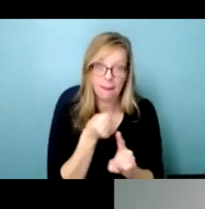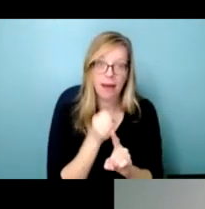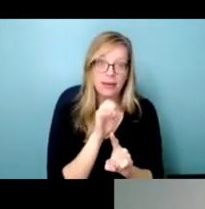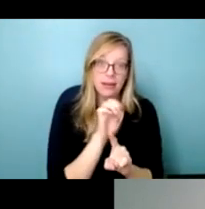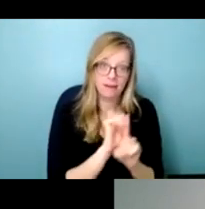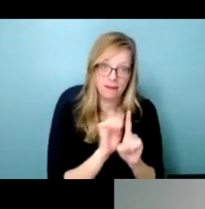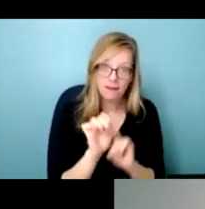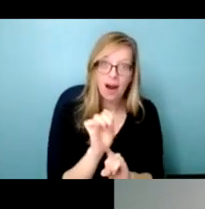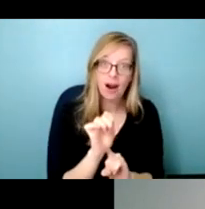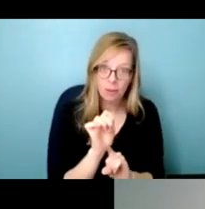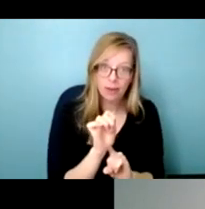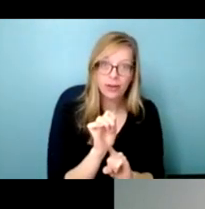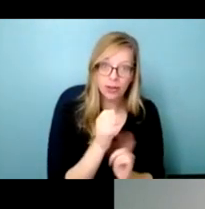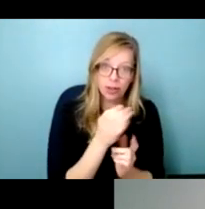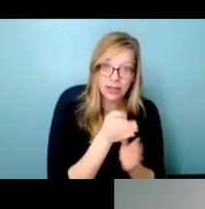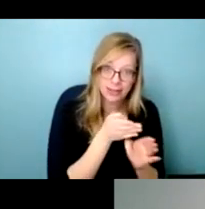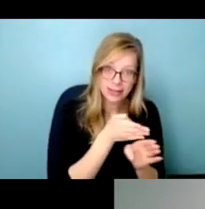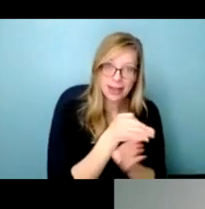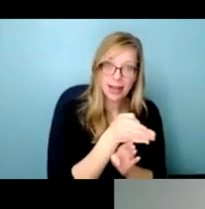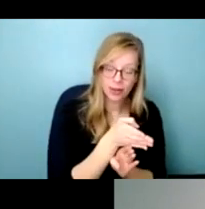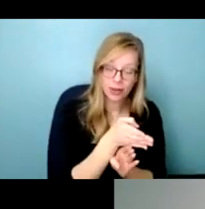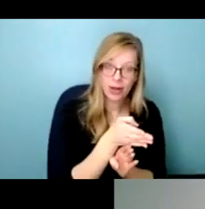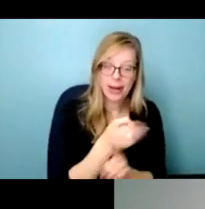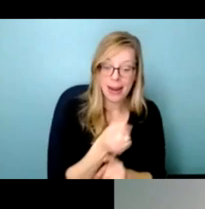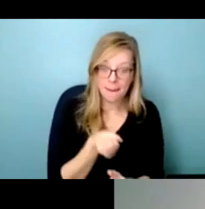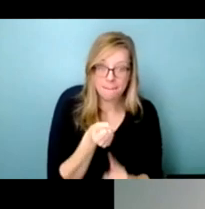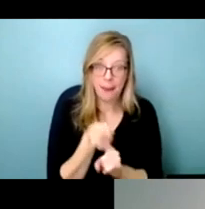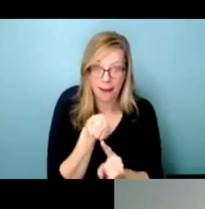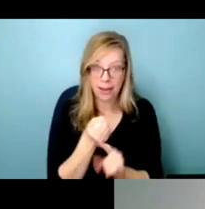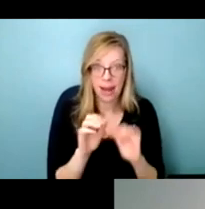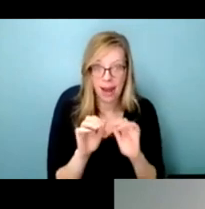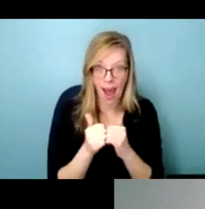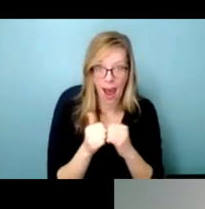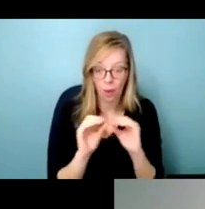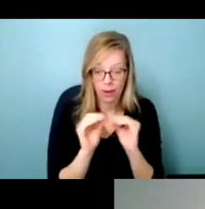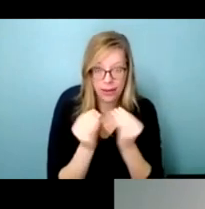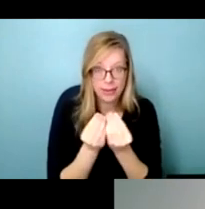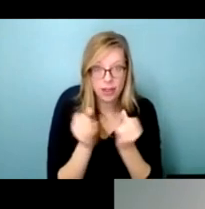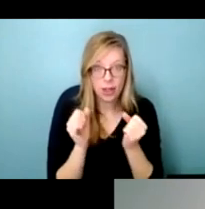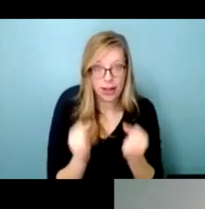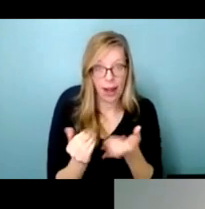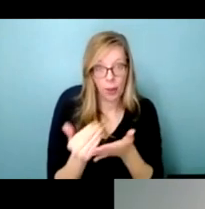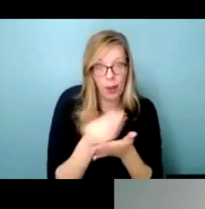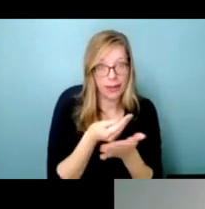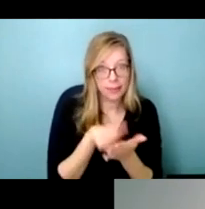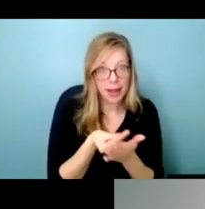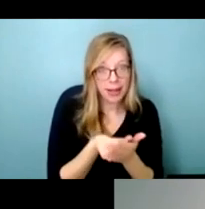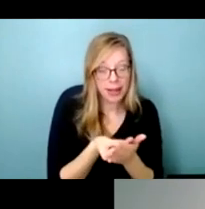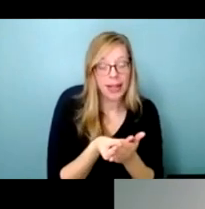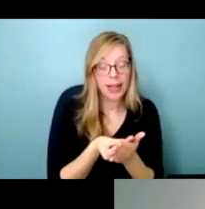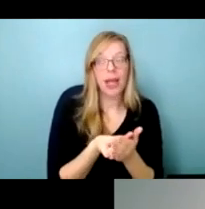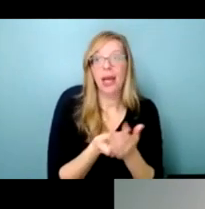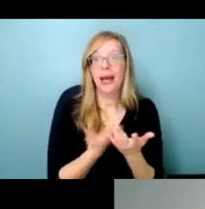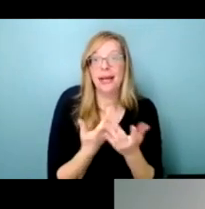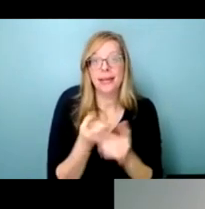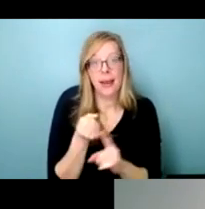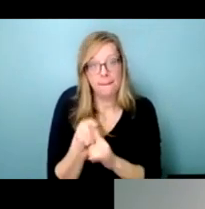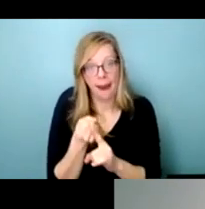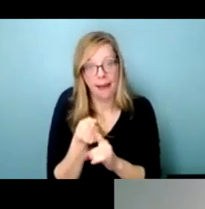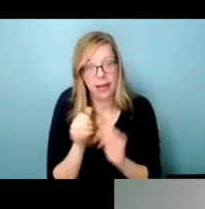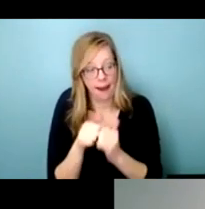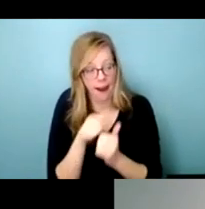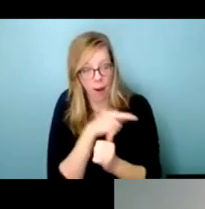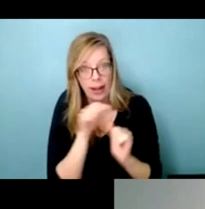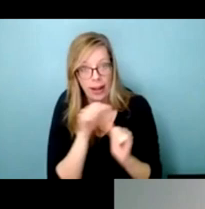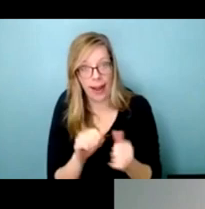how organizations can raise money. It's impacted how they could be advocates.